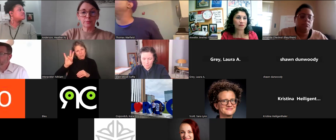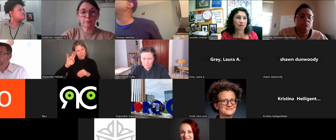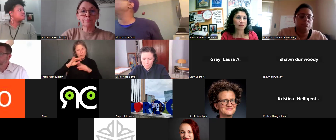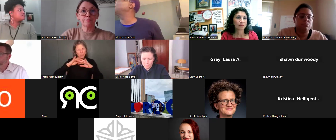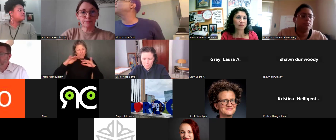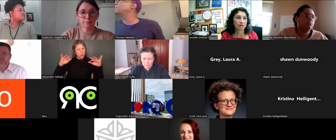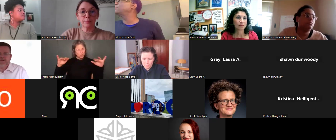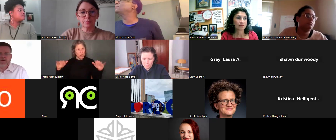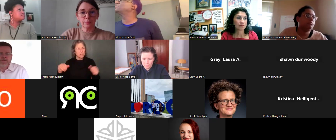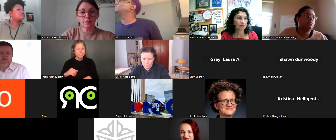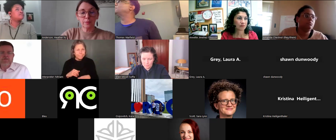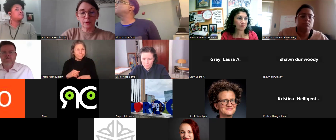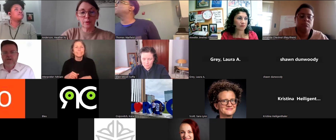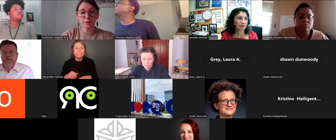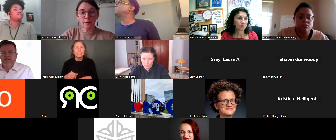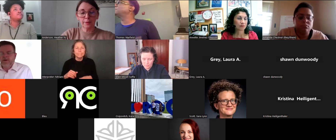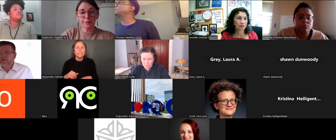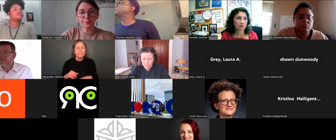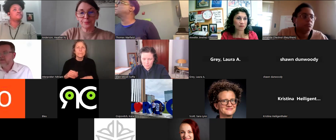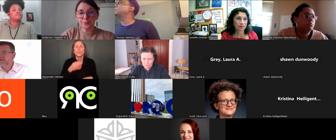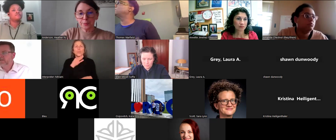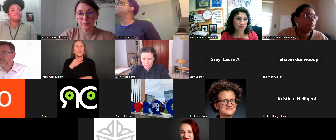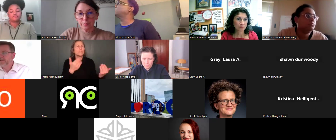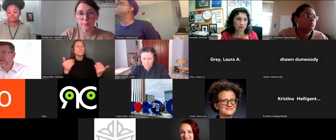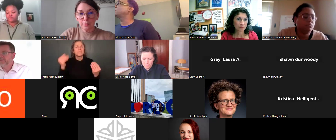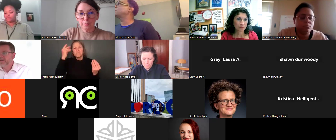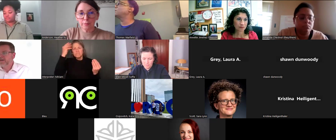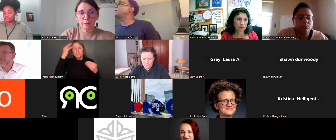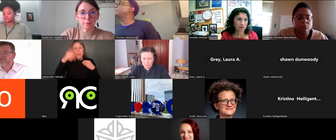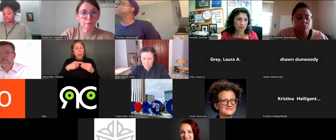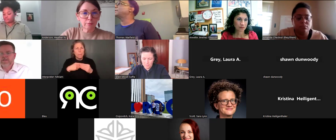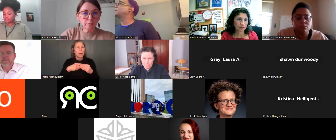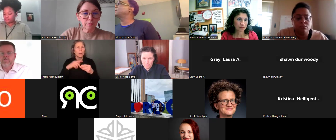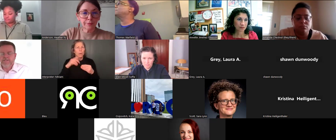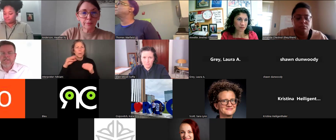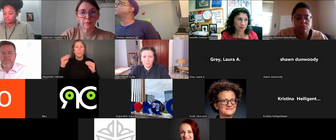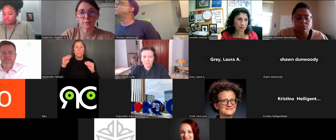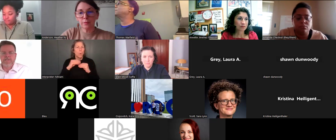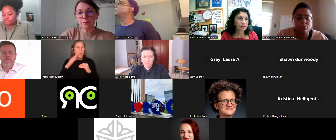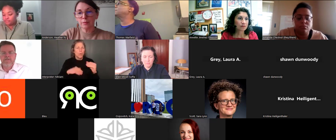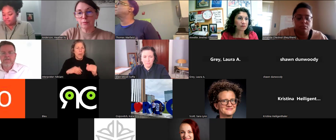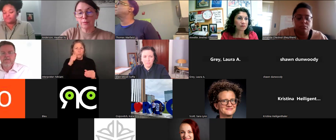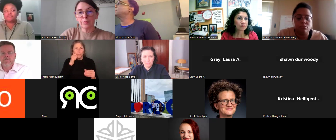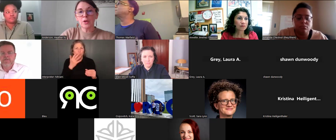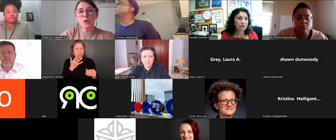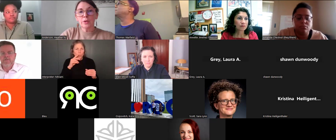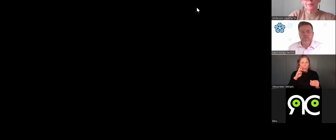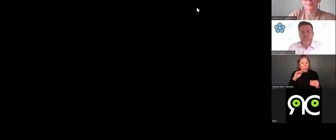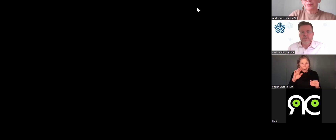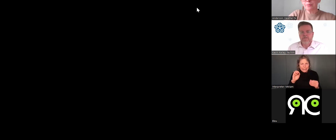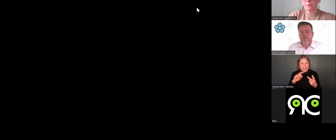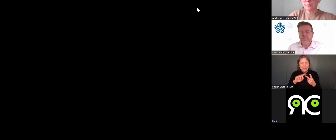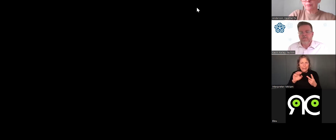diversity. Curious to know the group's thoughts about expanding that beyond race and ethnicity